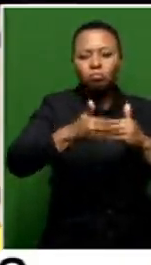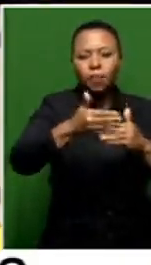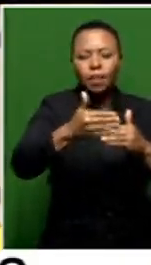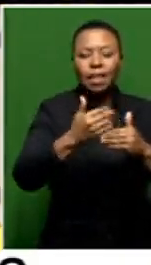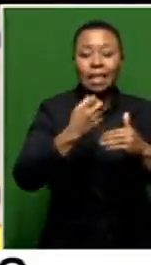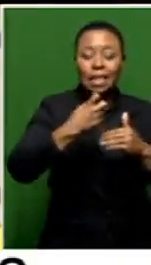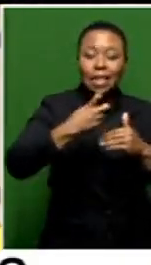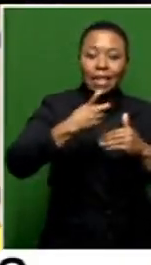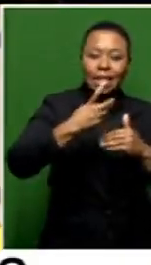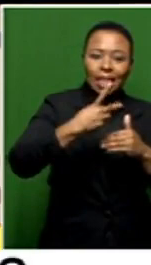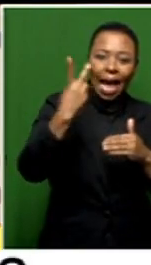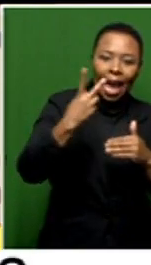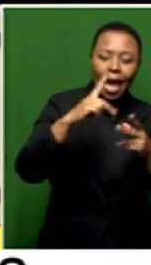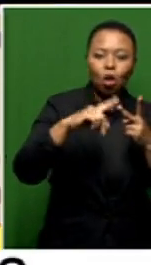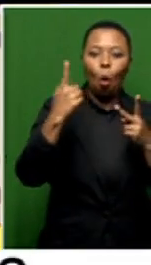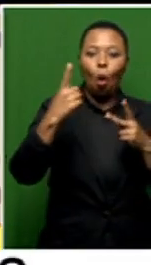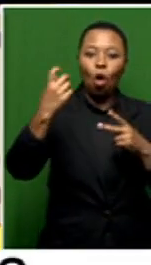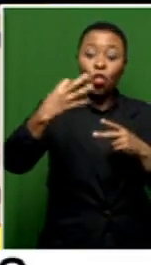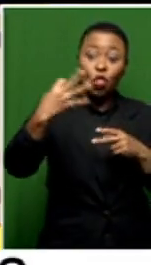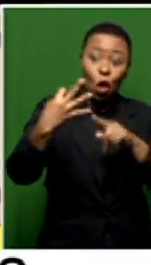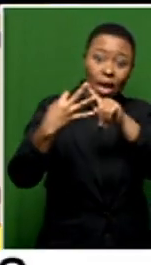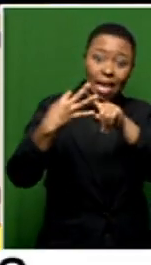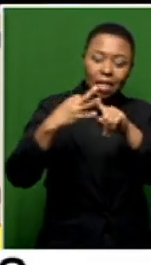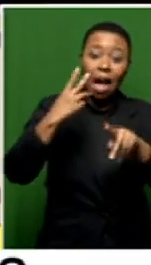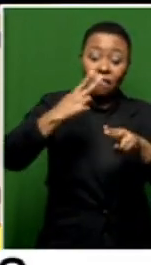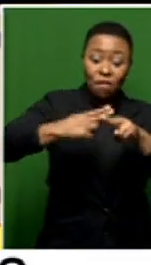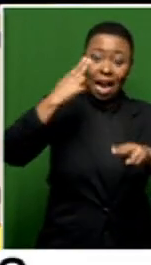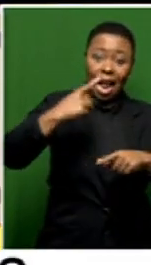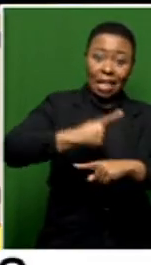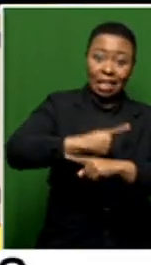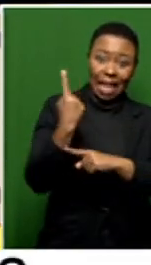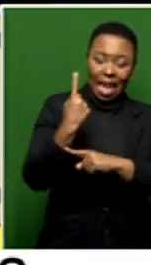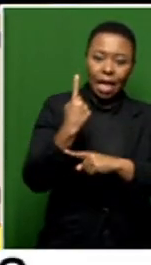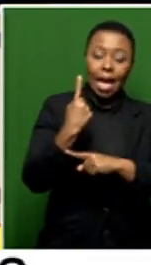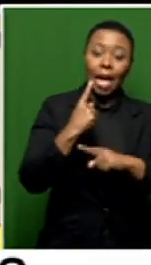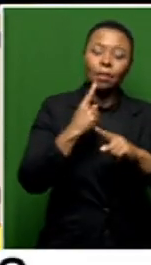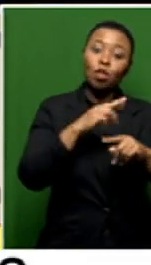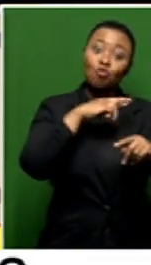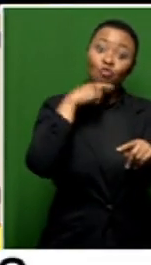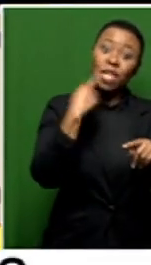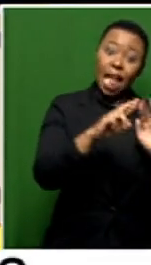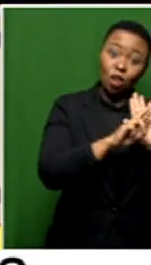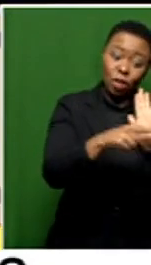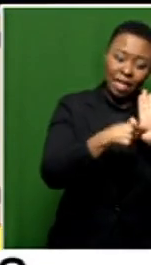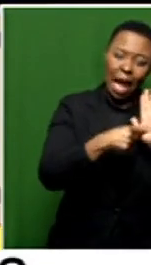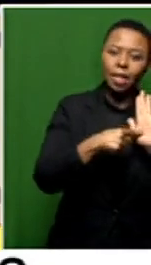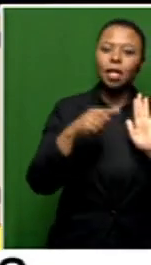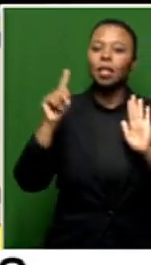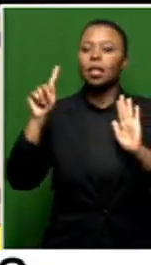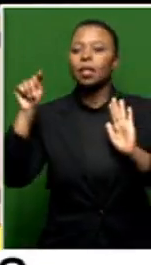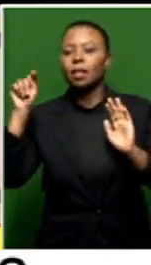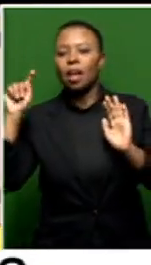then the final day, the predicted versus the actual results, they